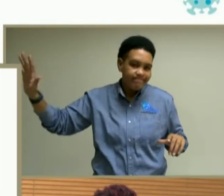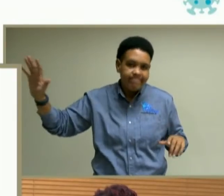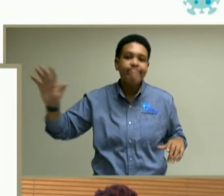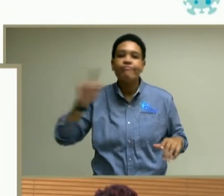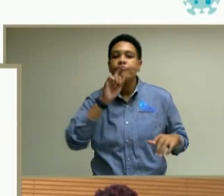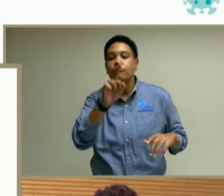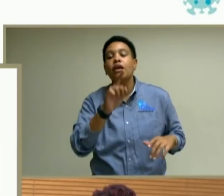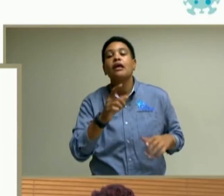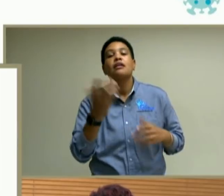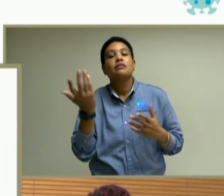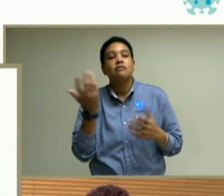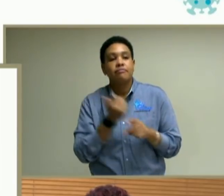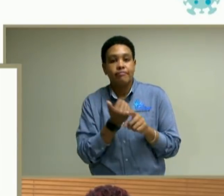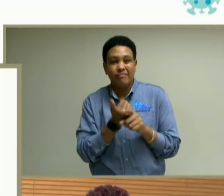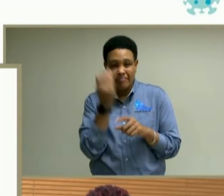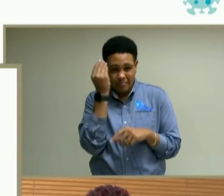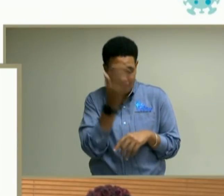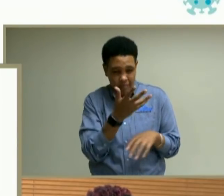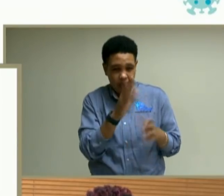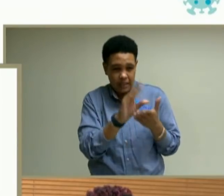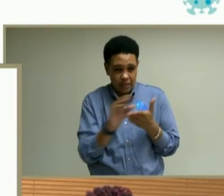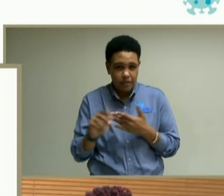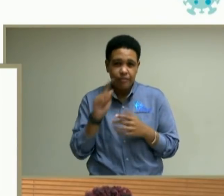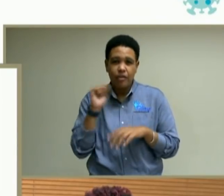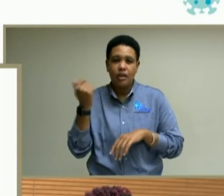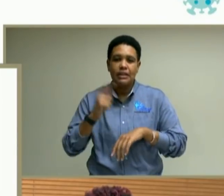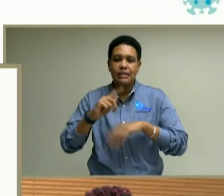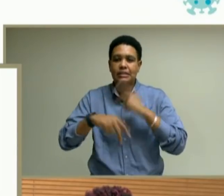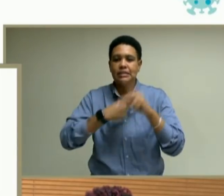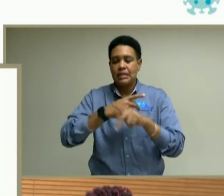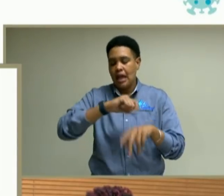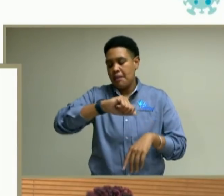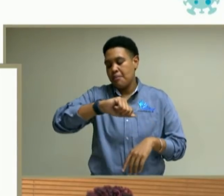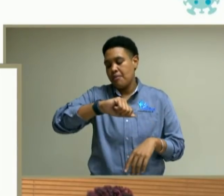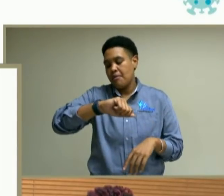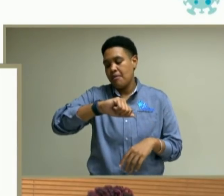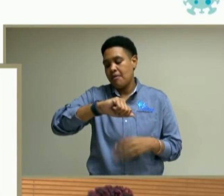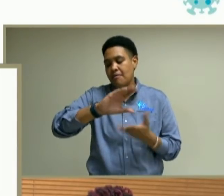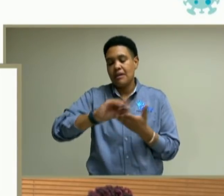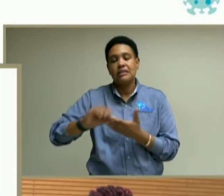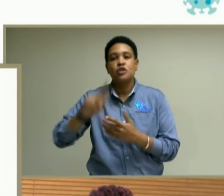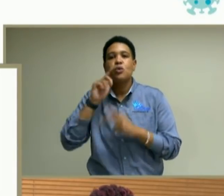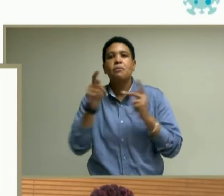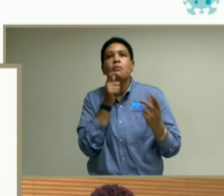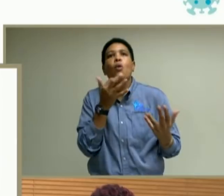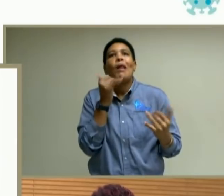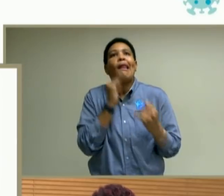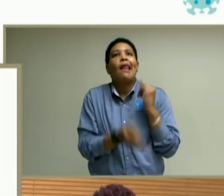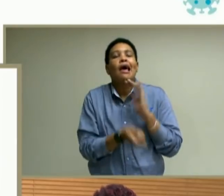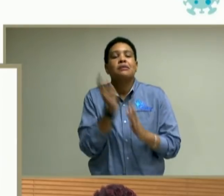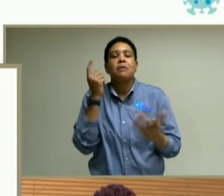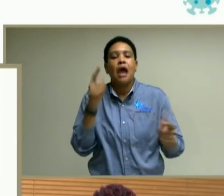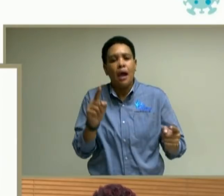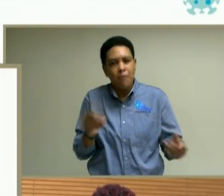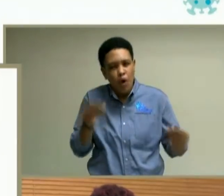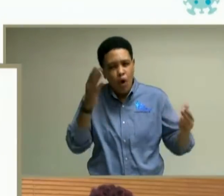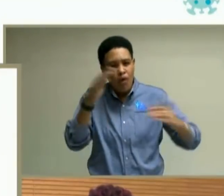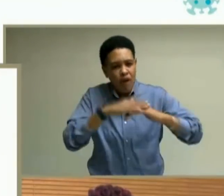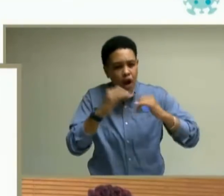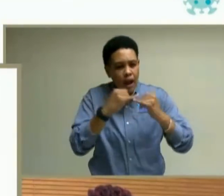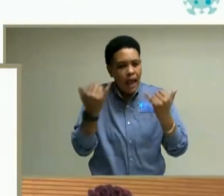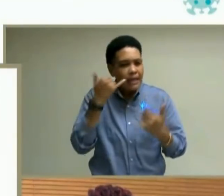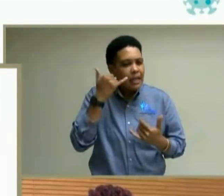with discounts or other types of incentives so person don't wait until the last minute. Offer online and